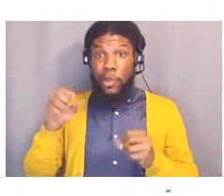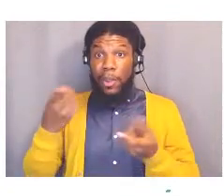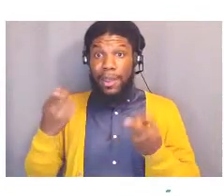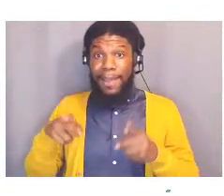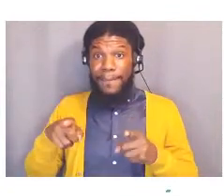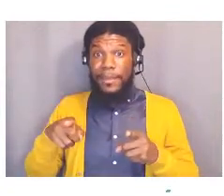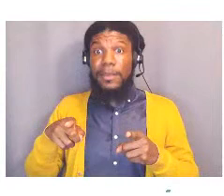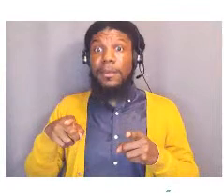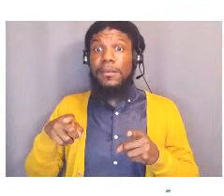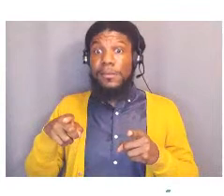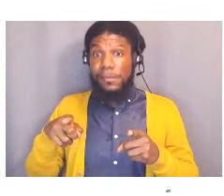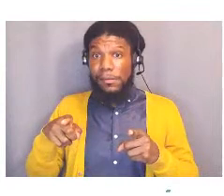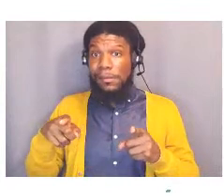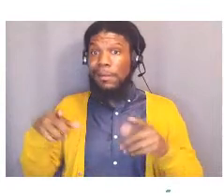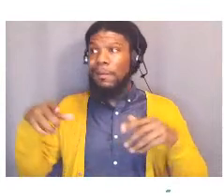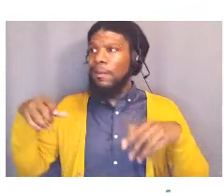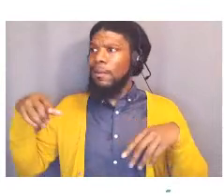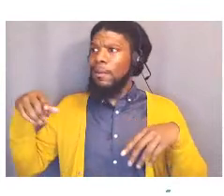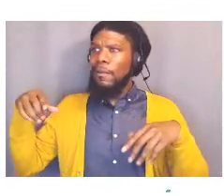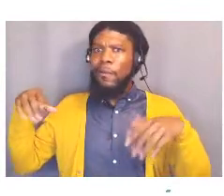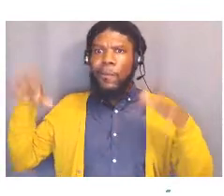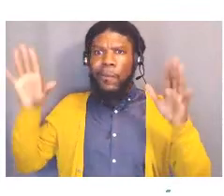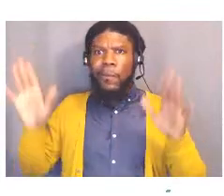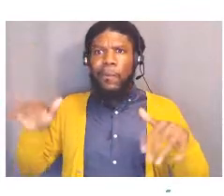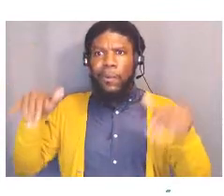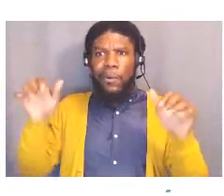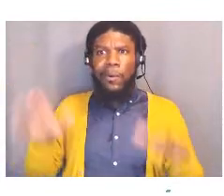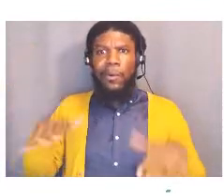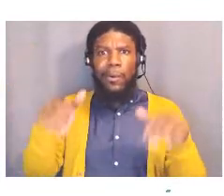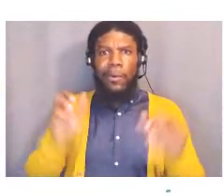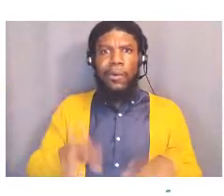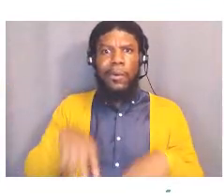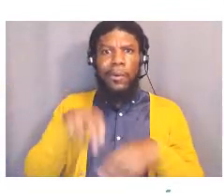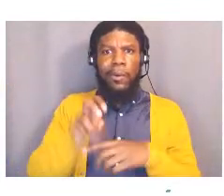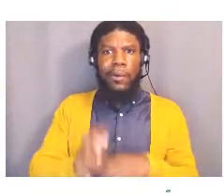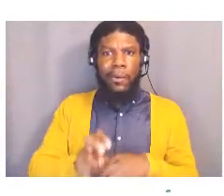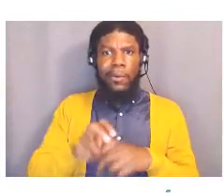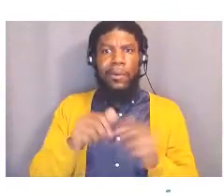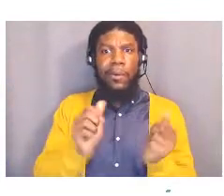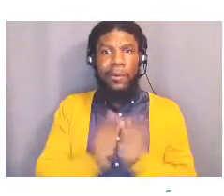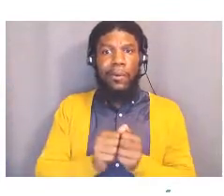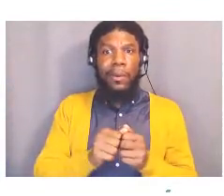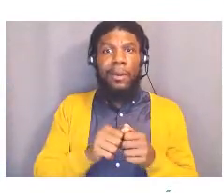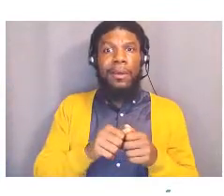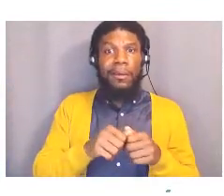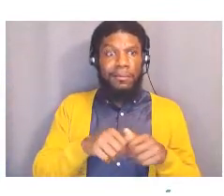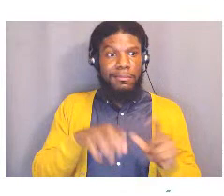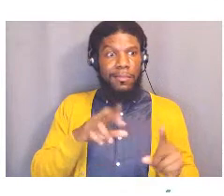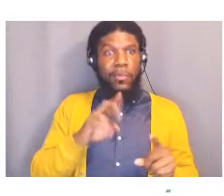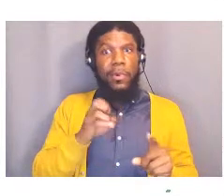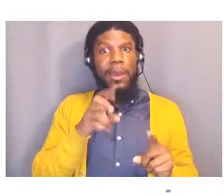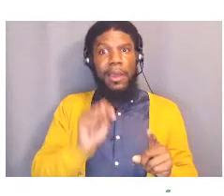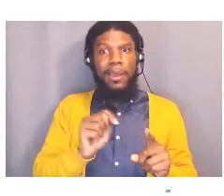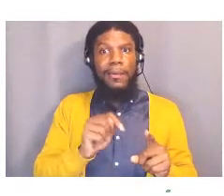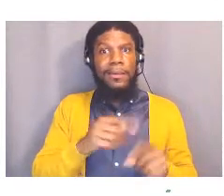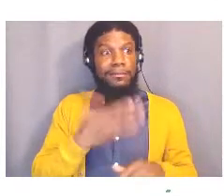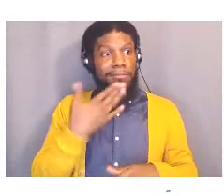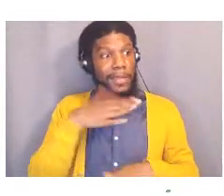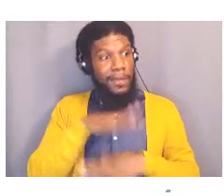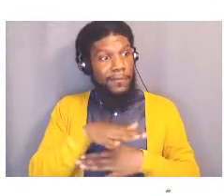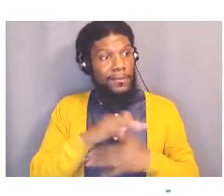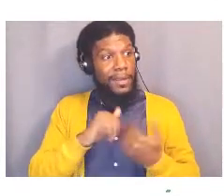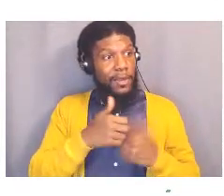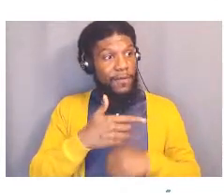and sat beside the rabbit. And he said, "Good afternoon." He was all friendly. "How are